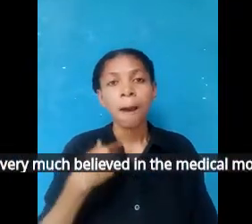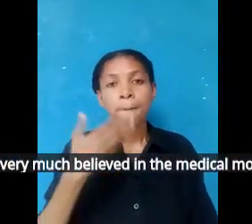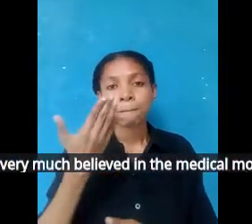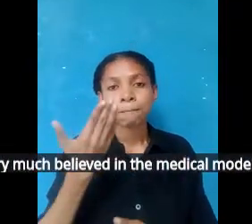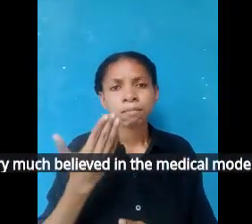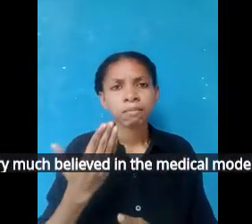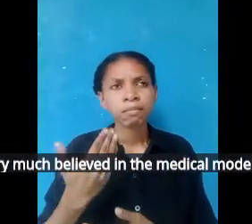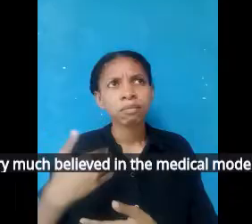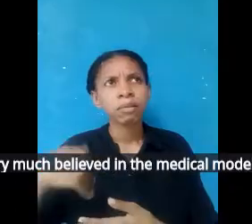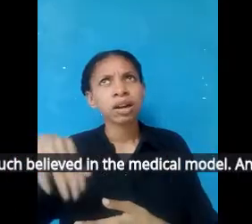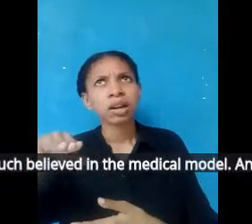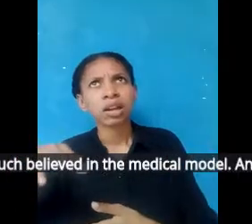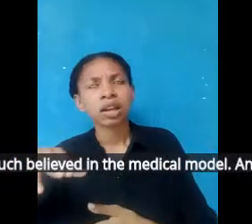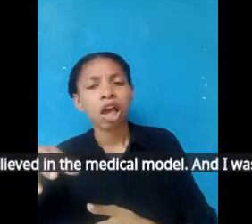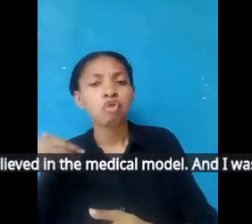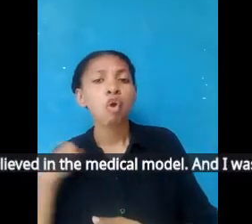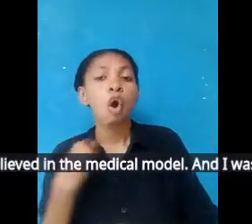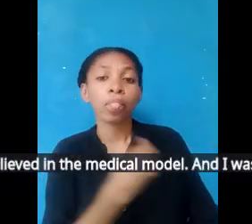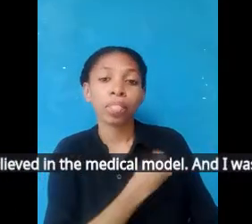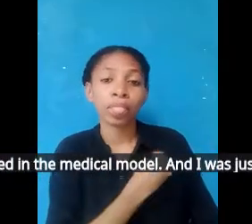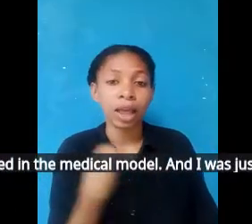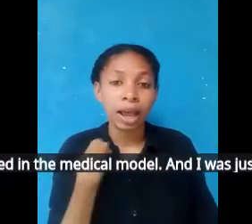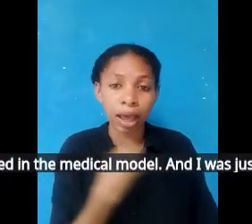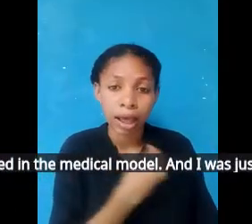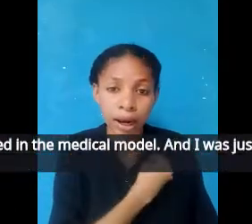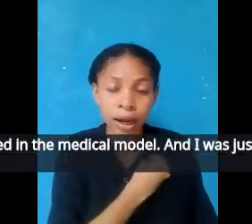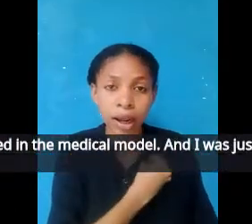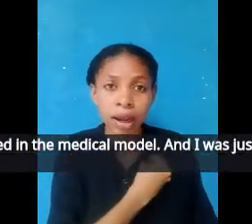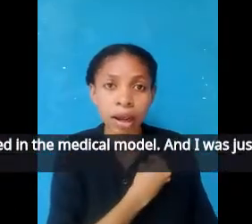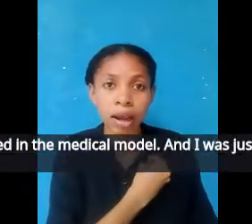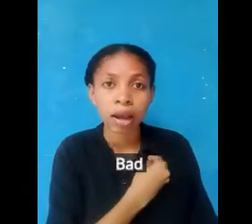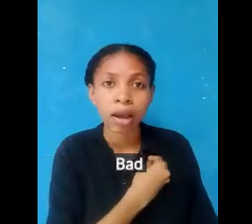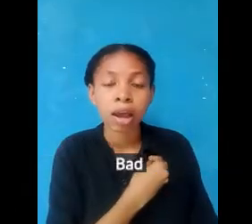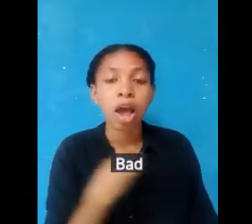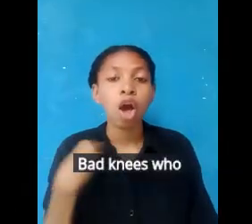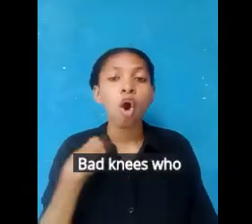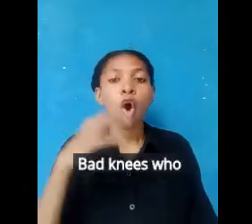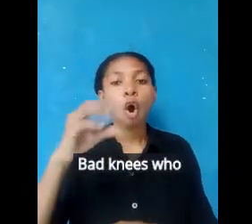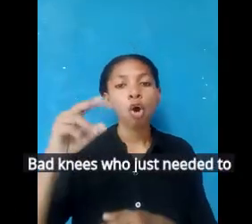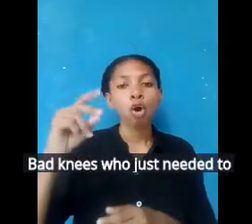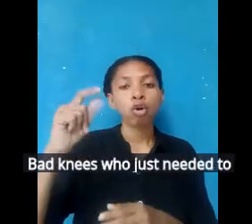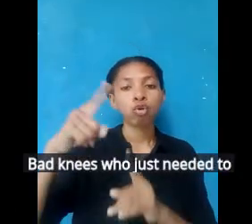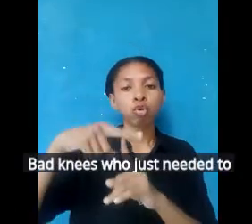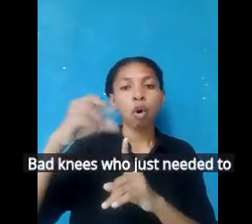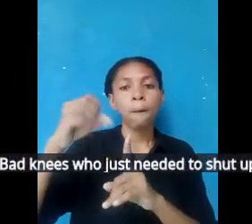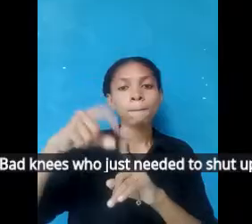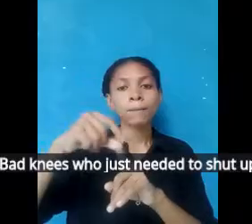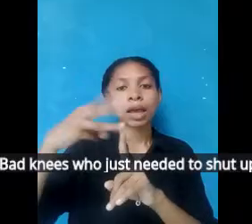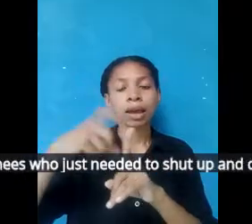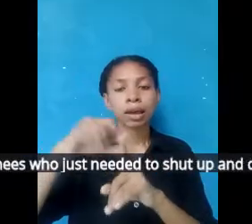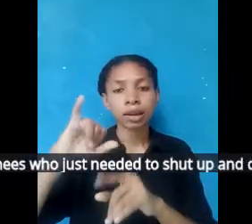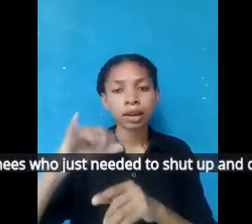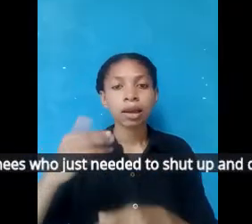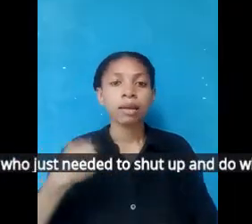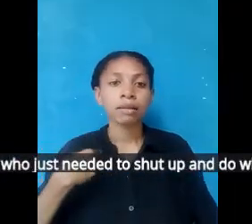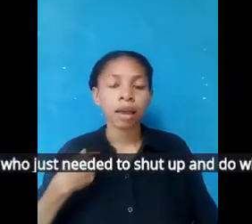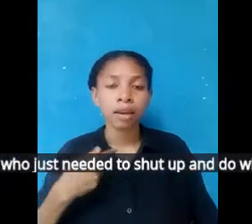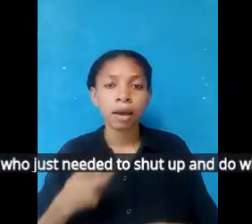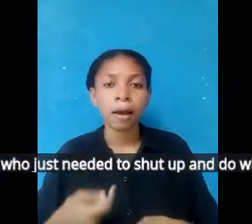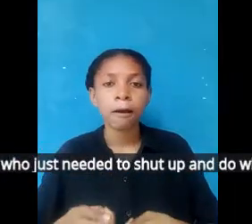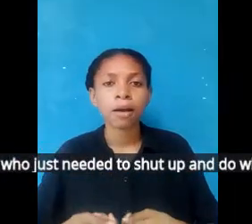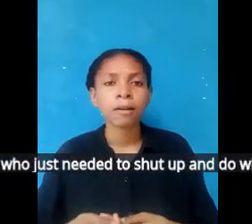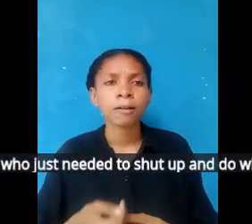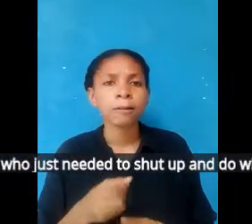I was just some dumb person there with bad knees who just needed to shut up and do what he said. It